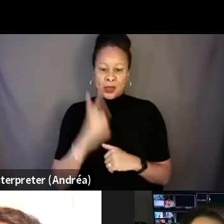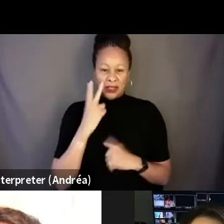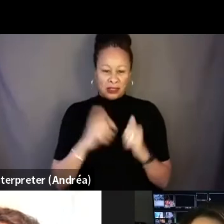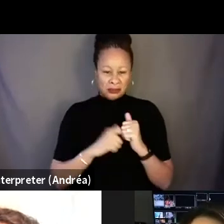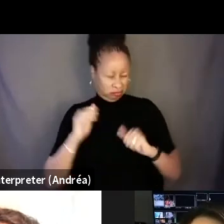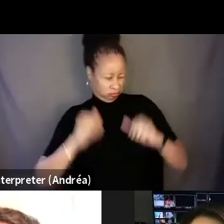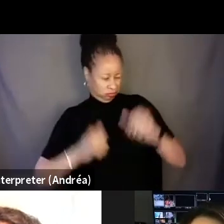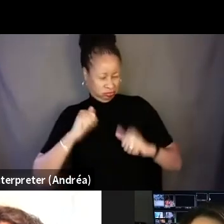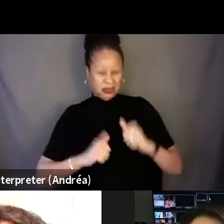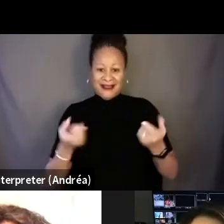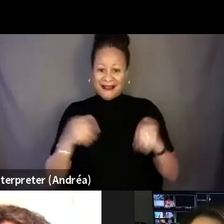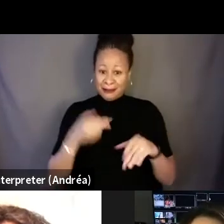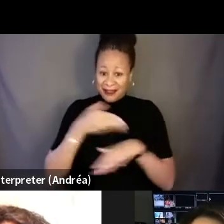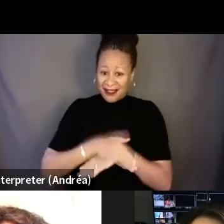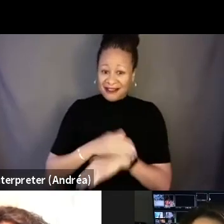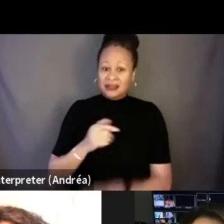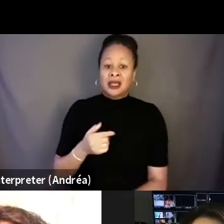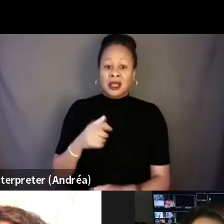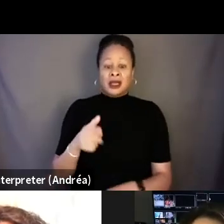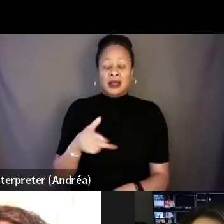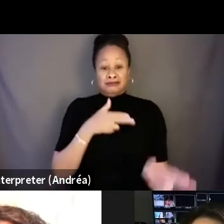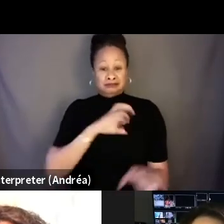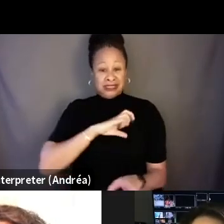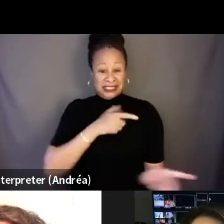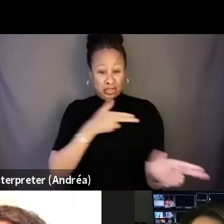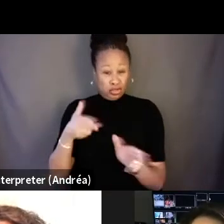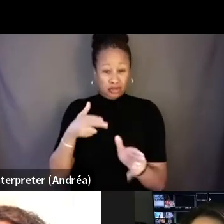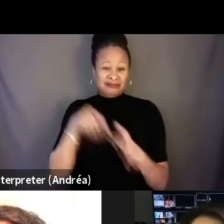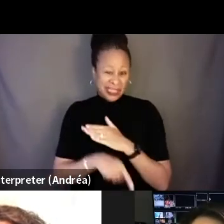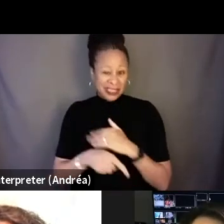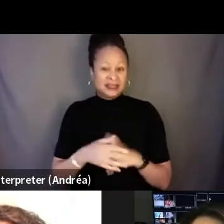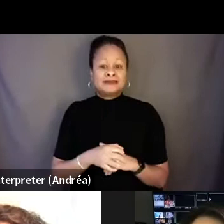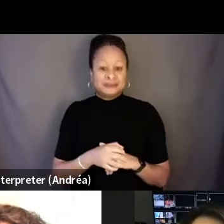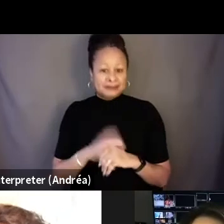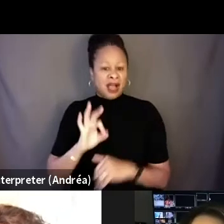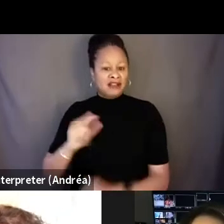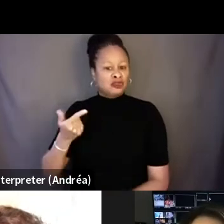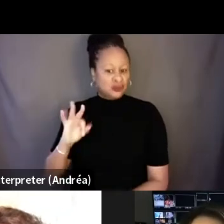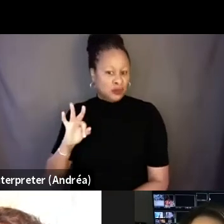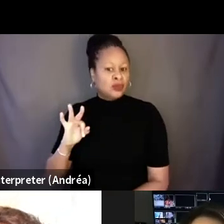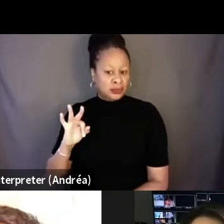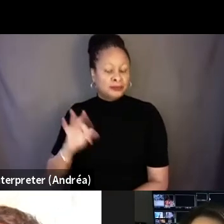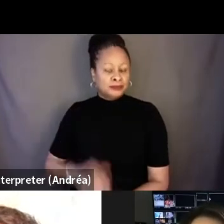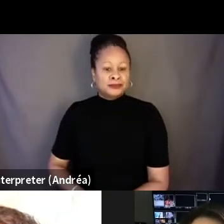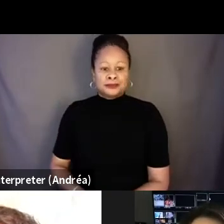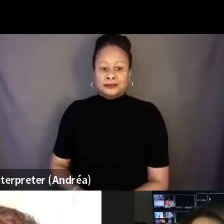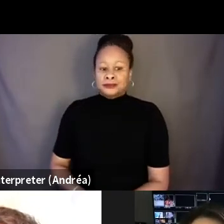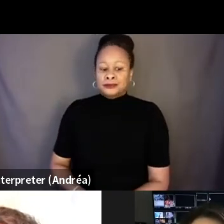that we saw following the police shooting of, or the police killing, I should say, of George Floyd,